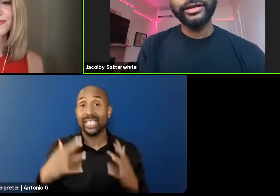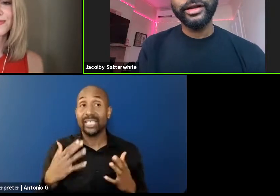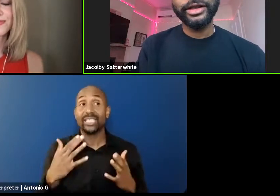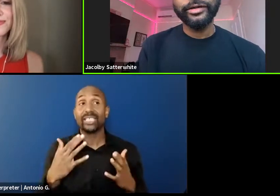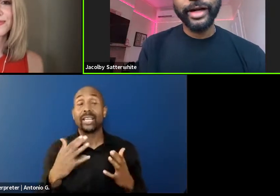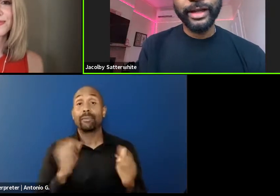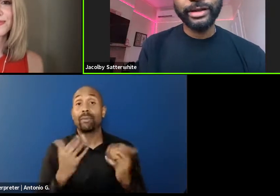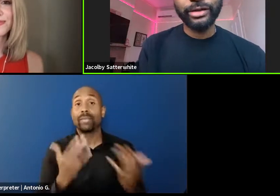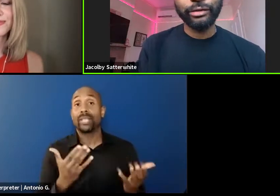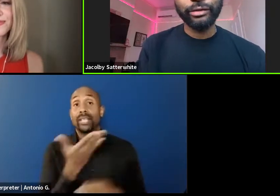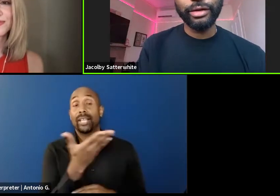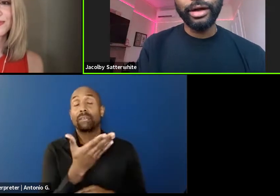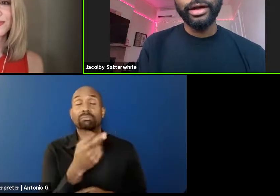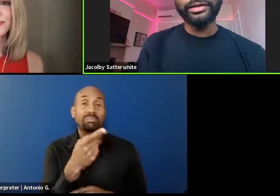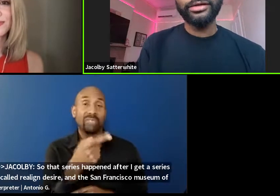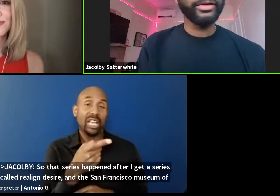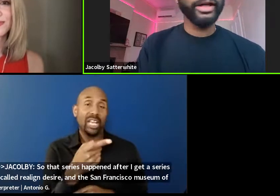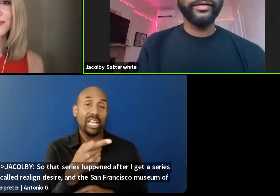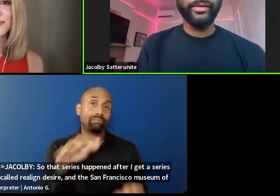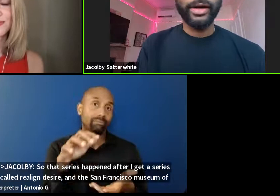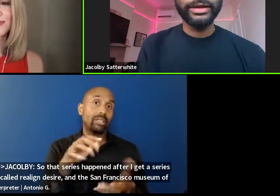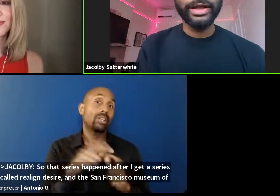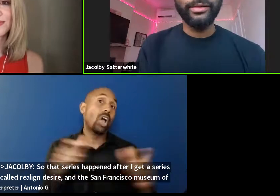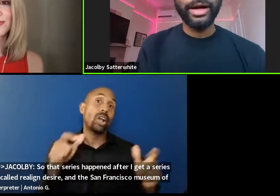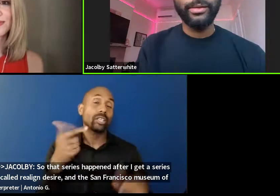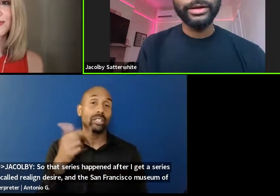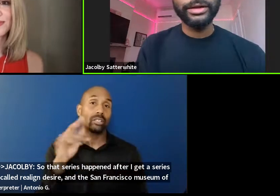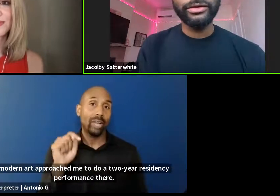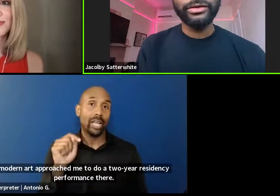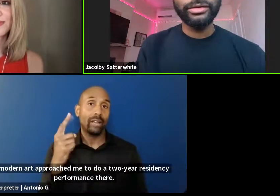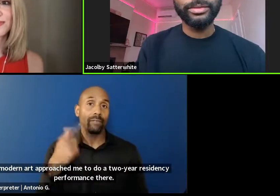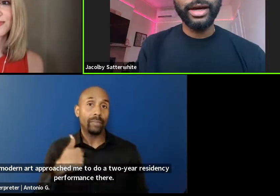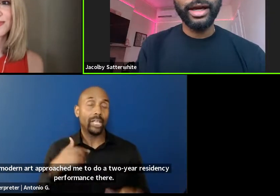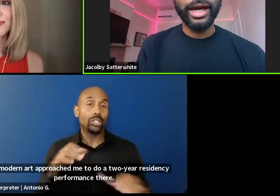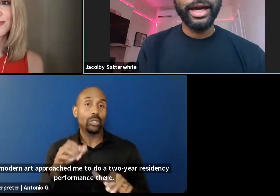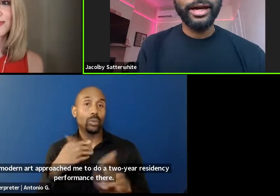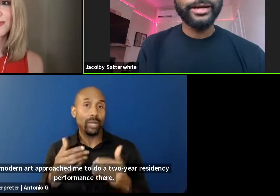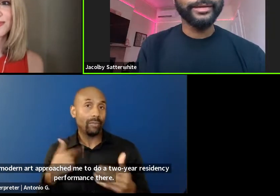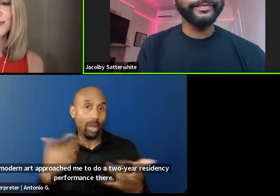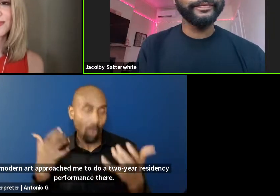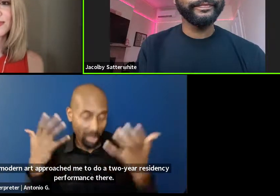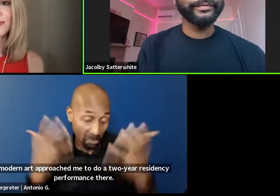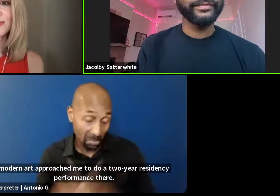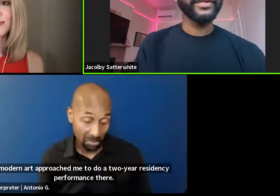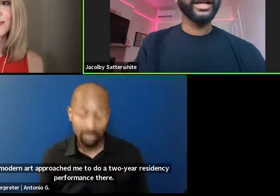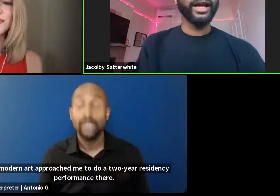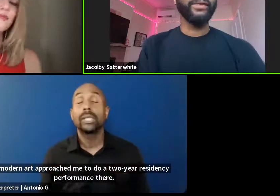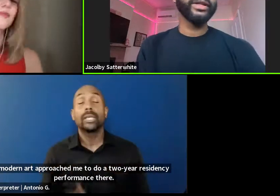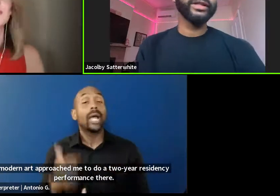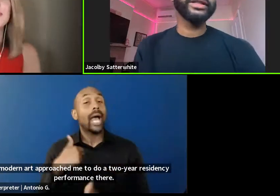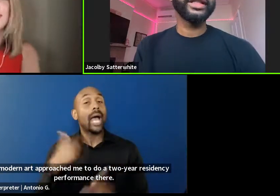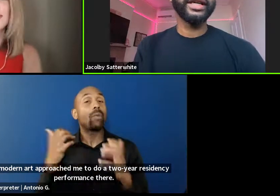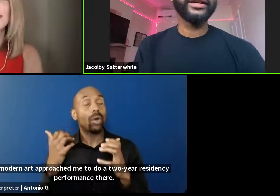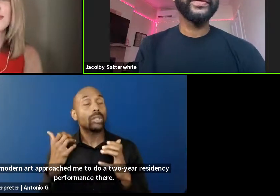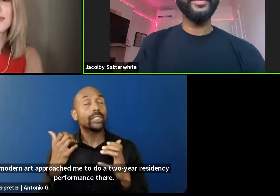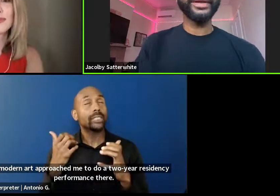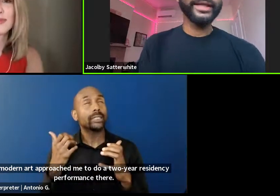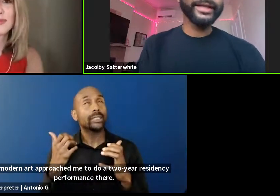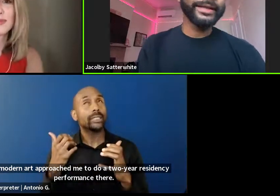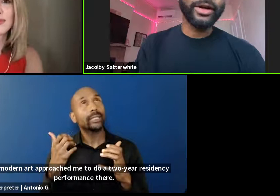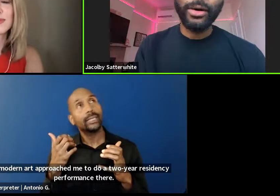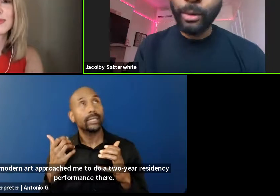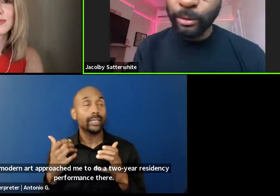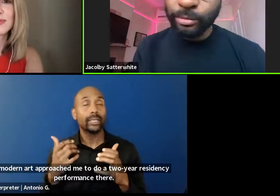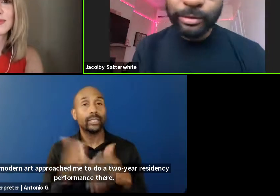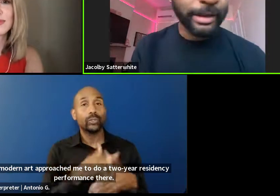this large grant to do whatever I wanted. And what I wanted to do was make a, I wanted to like